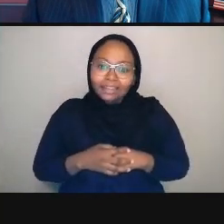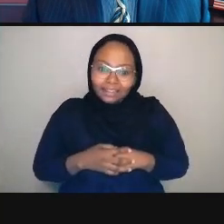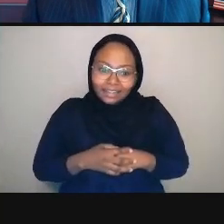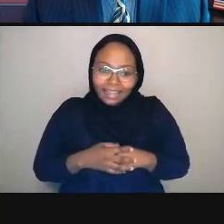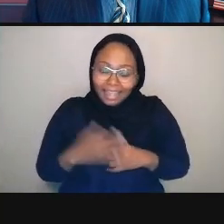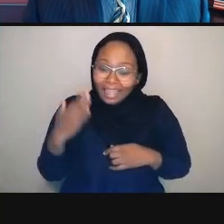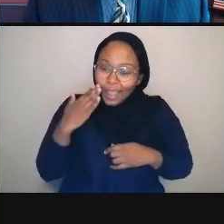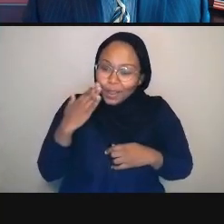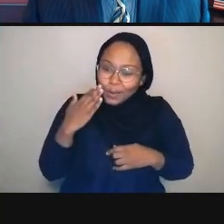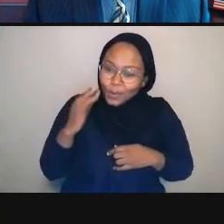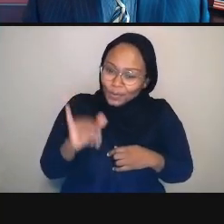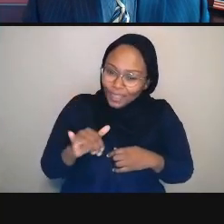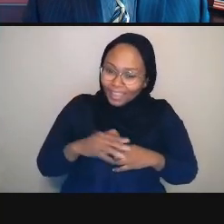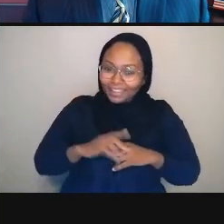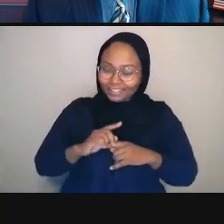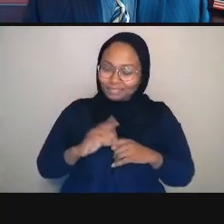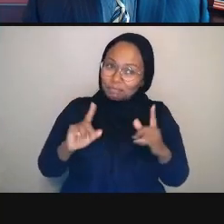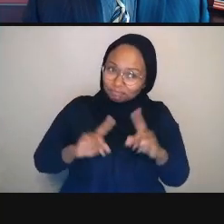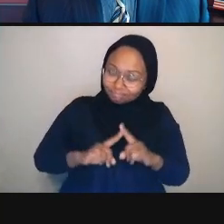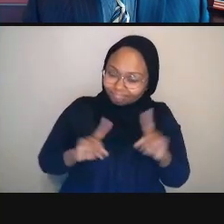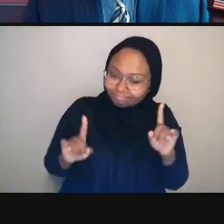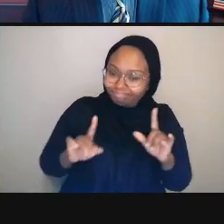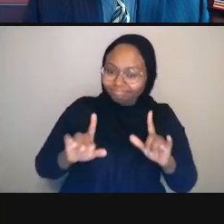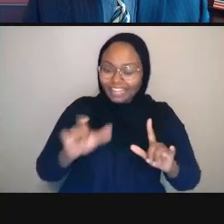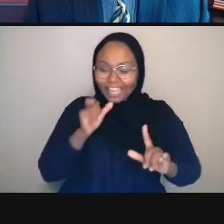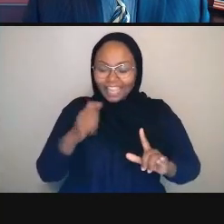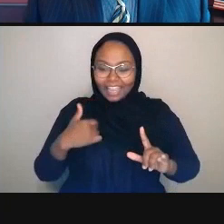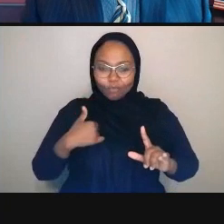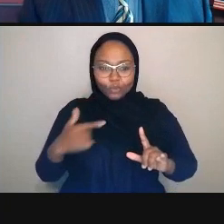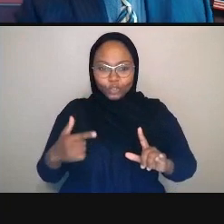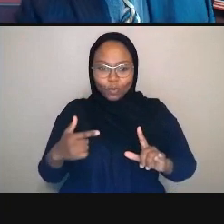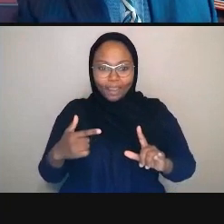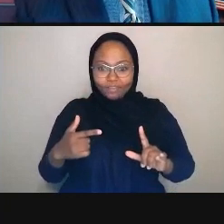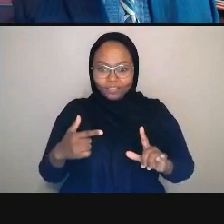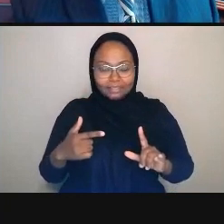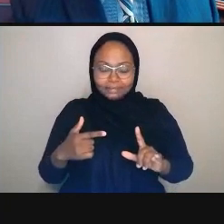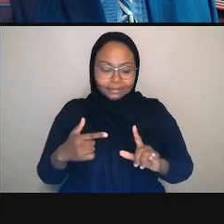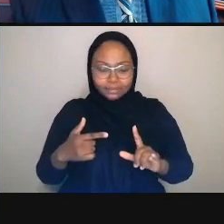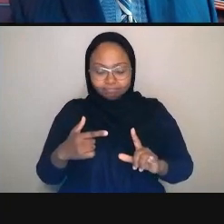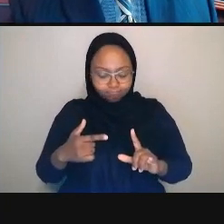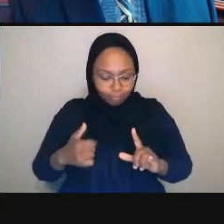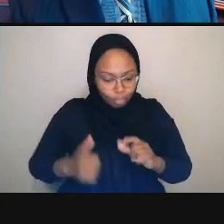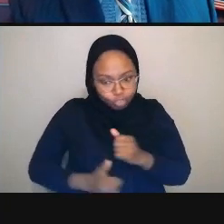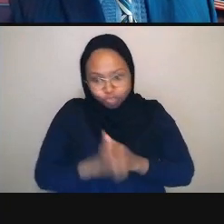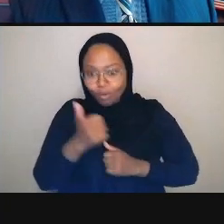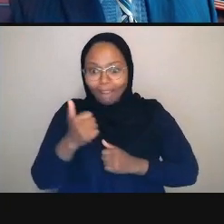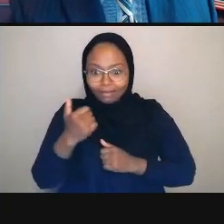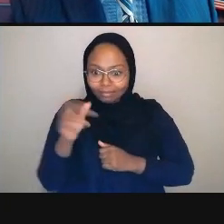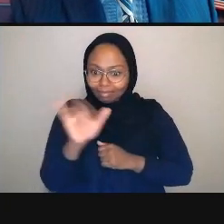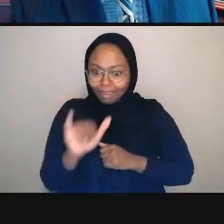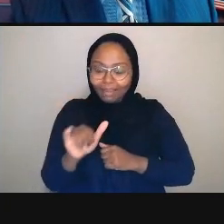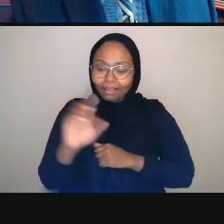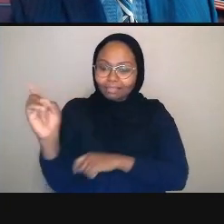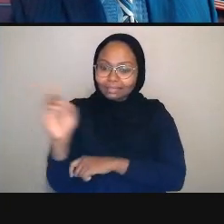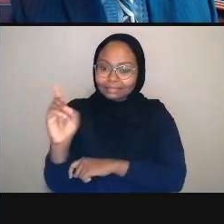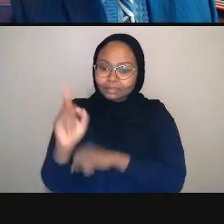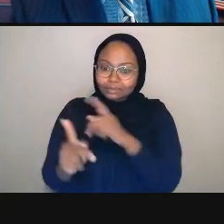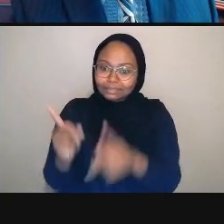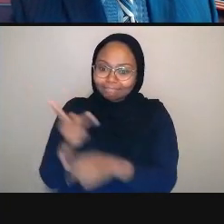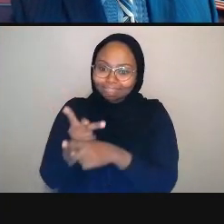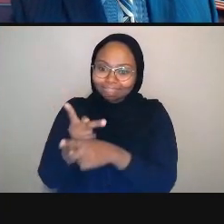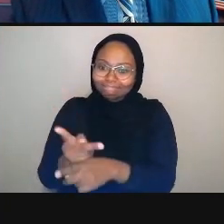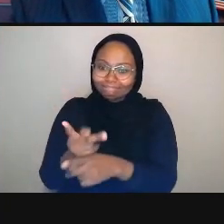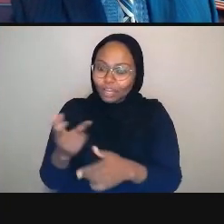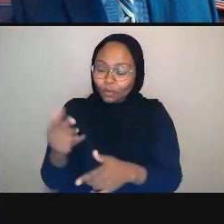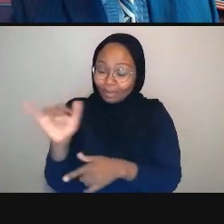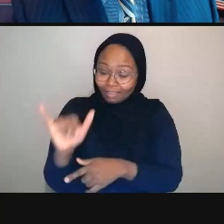consciousness of that in this moment. However, when you have an existential threat, something like the Delta variant that is, as